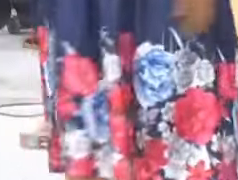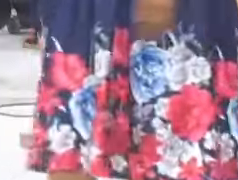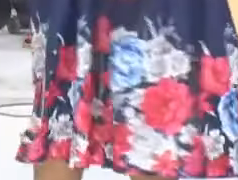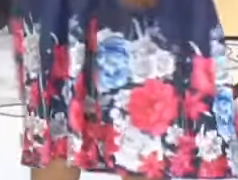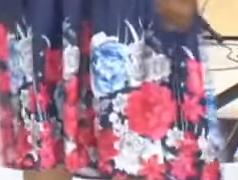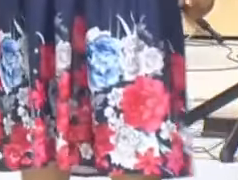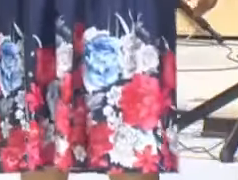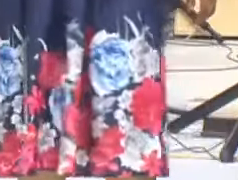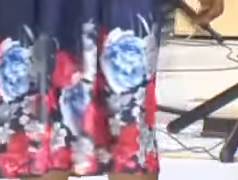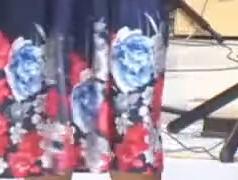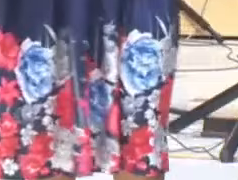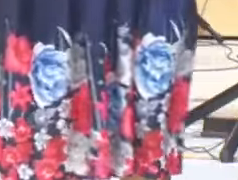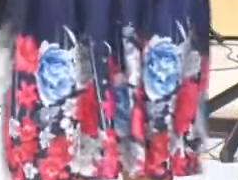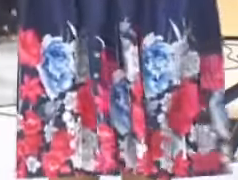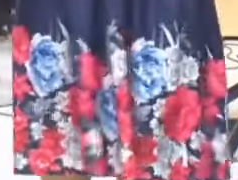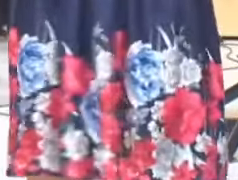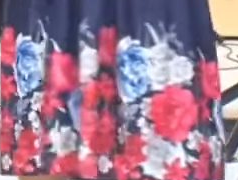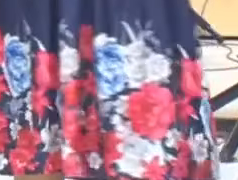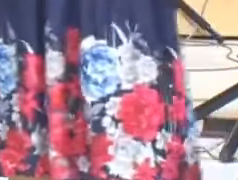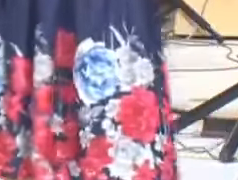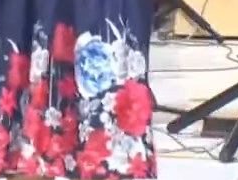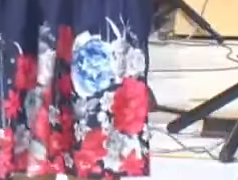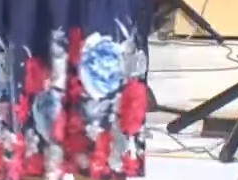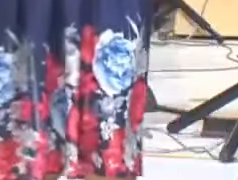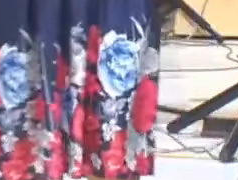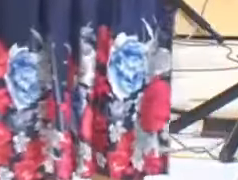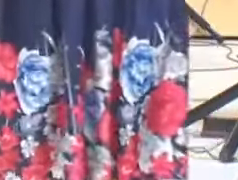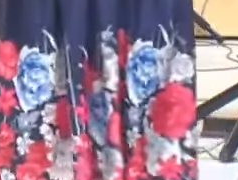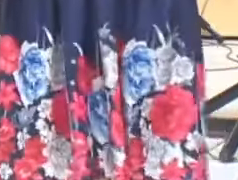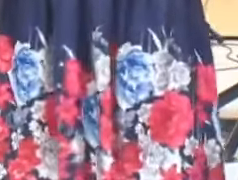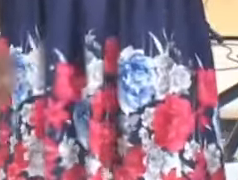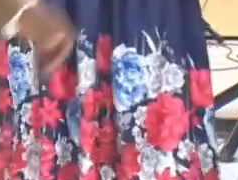Jesus, oh my darling Jesus, you are a wonderful God.